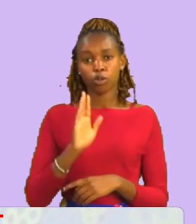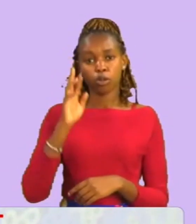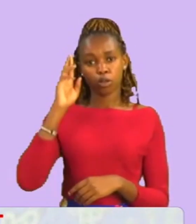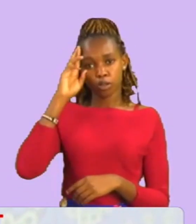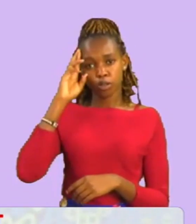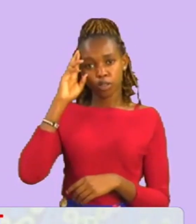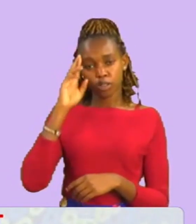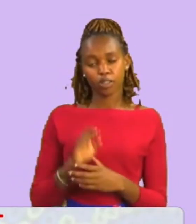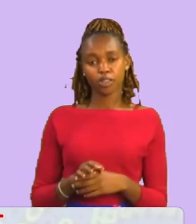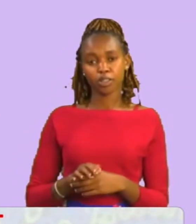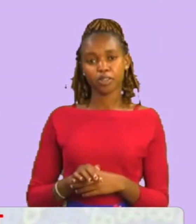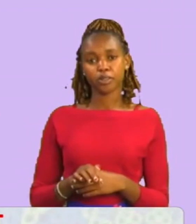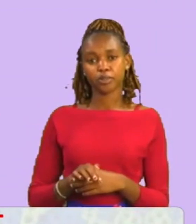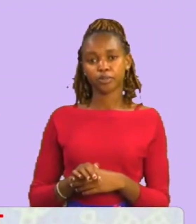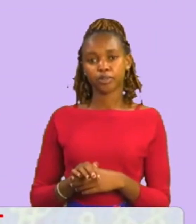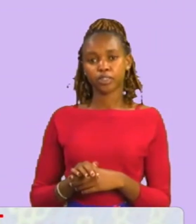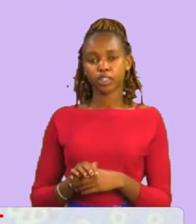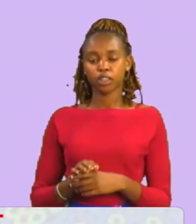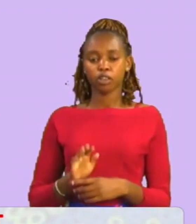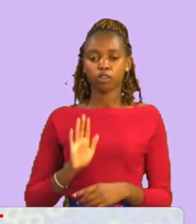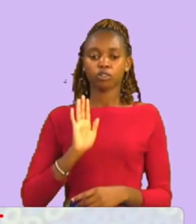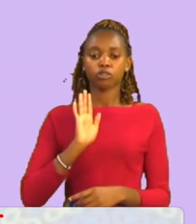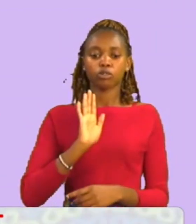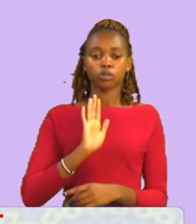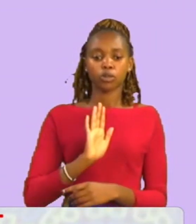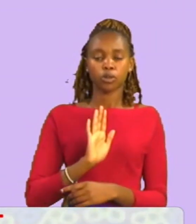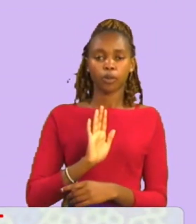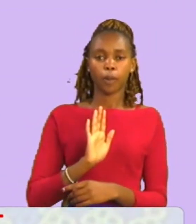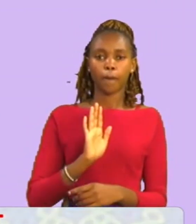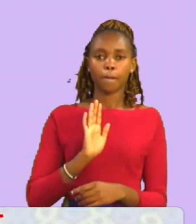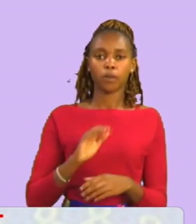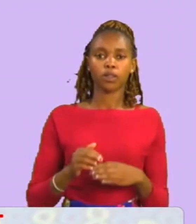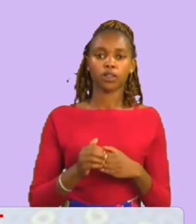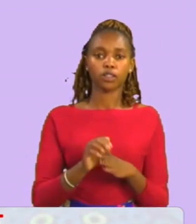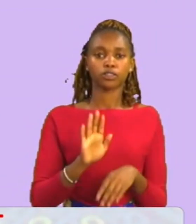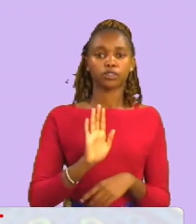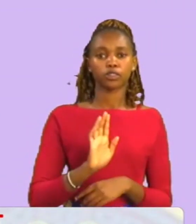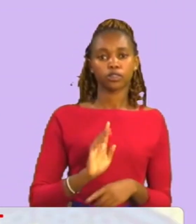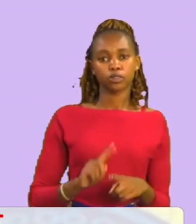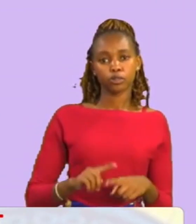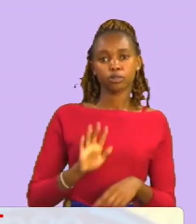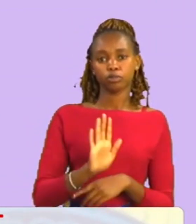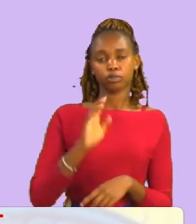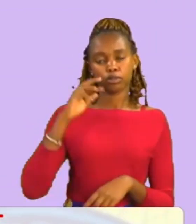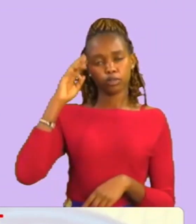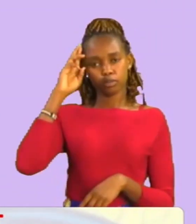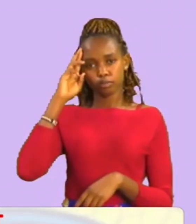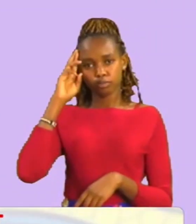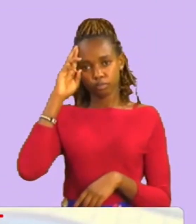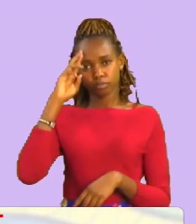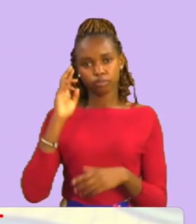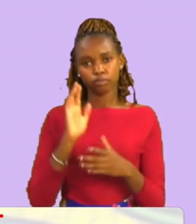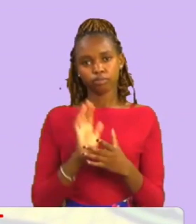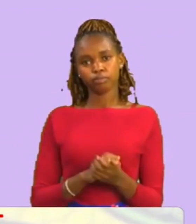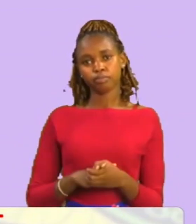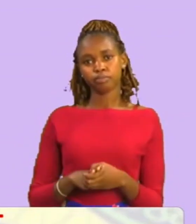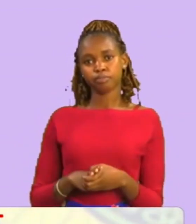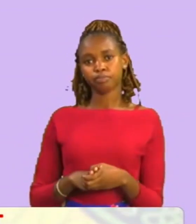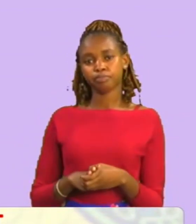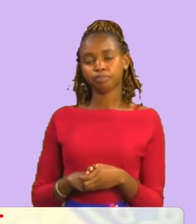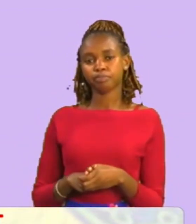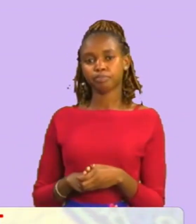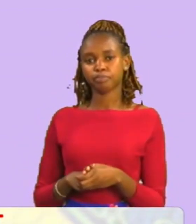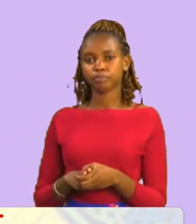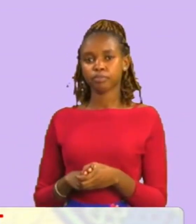your passion will lead you right into your purpose. I resonate with that quote vibaya sana. Mbaya